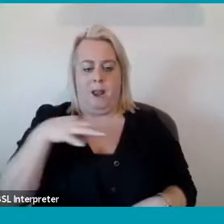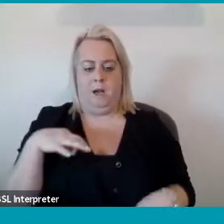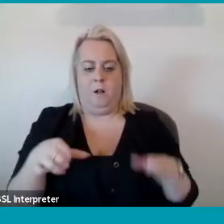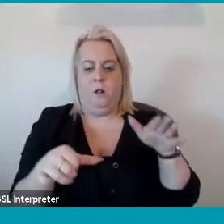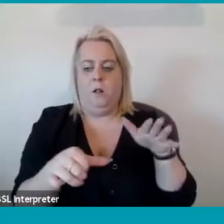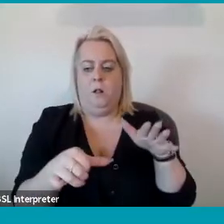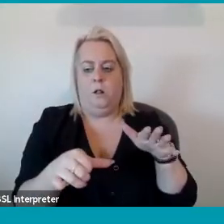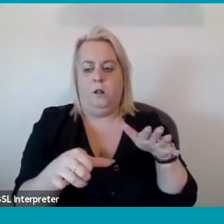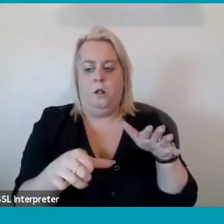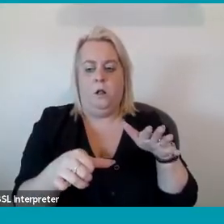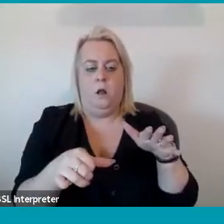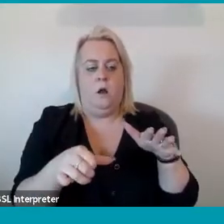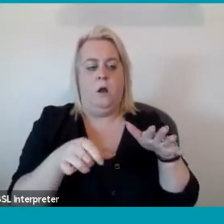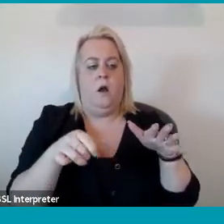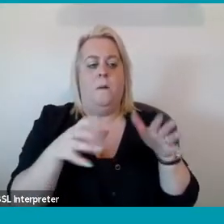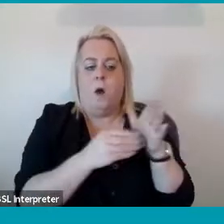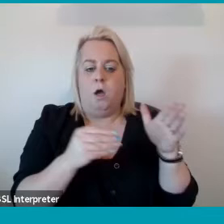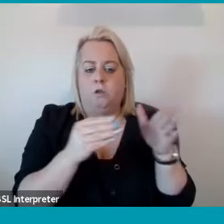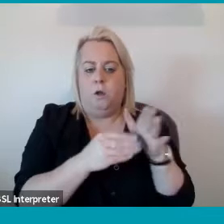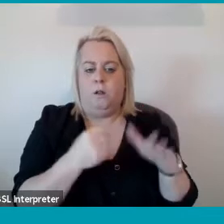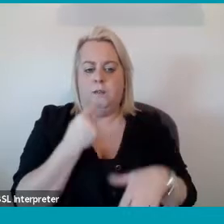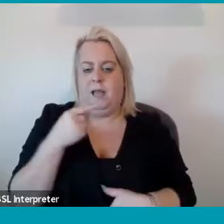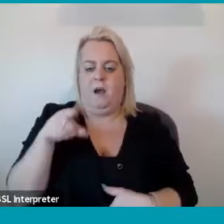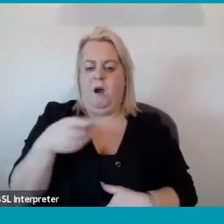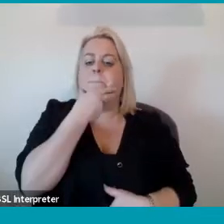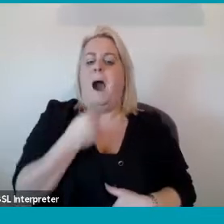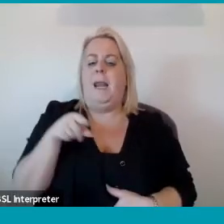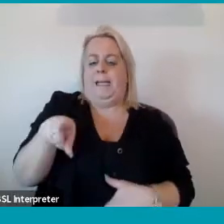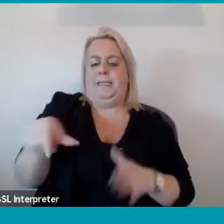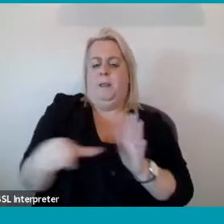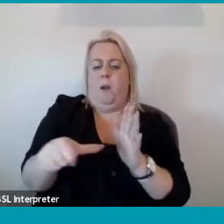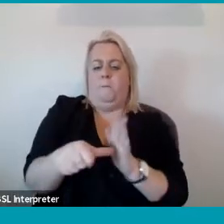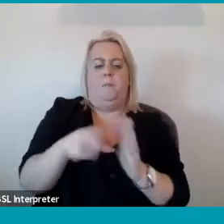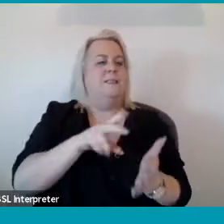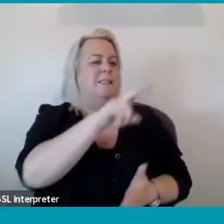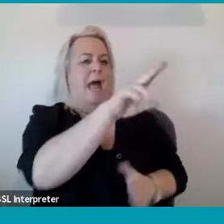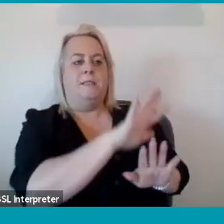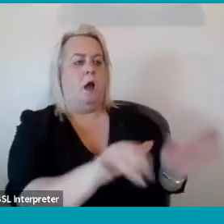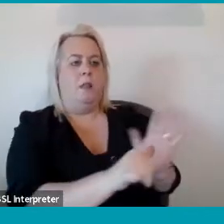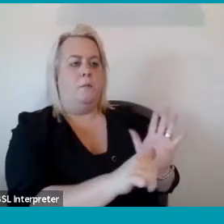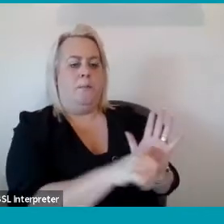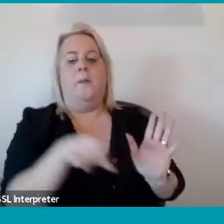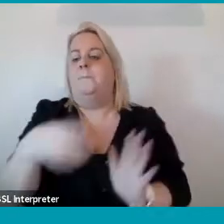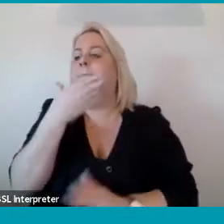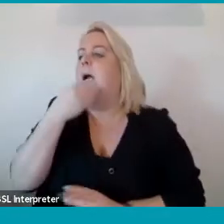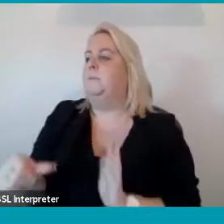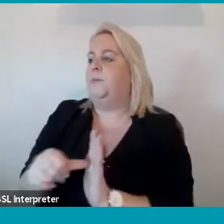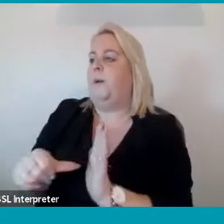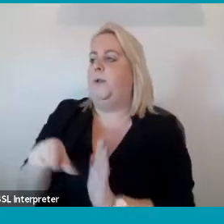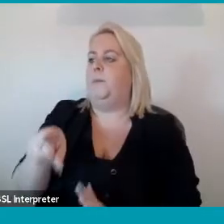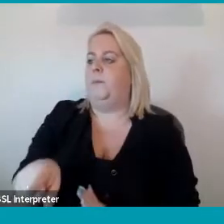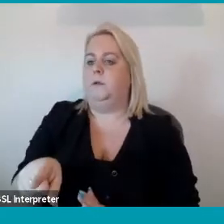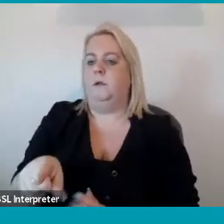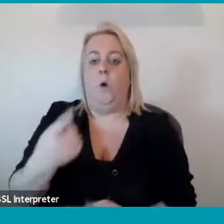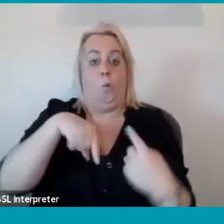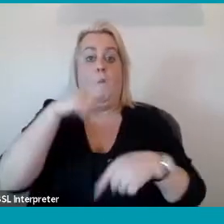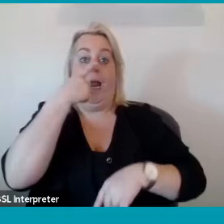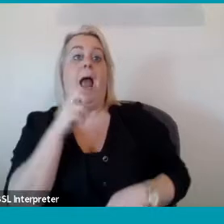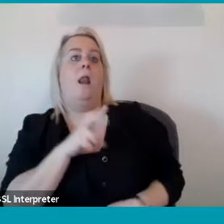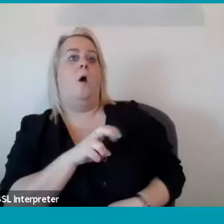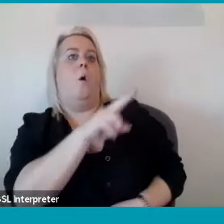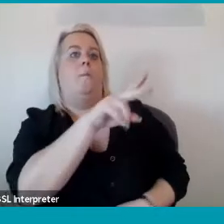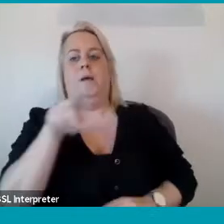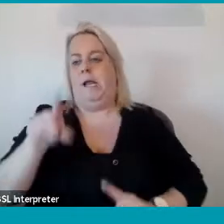problem. He's the problem because the rest of us can get up those stairs and he can't. So the solution to the medical